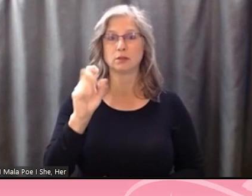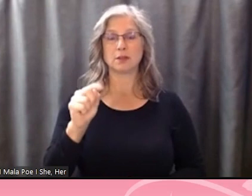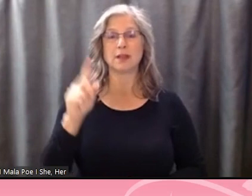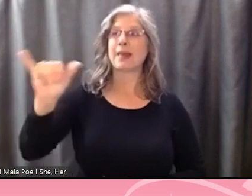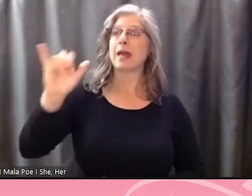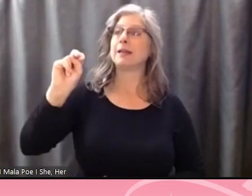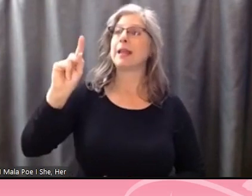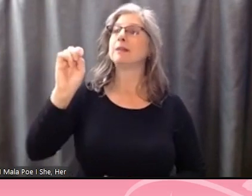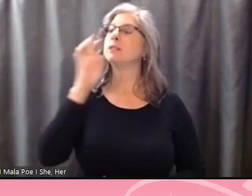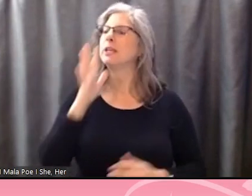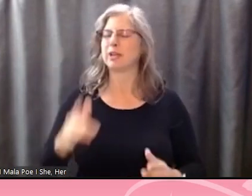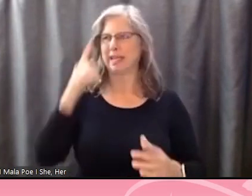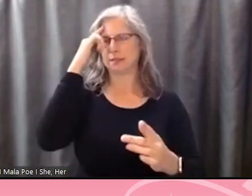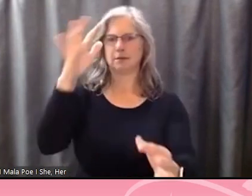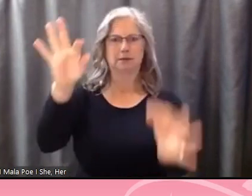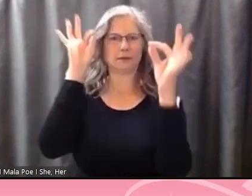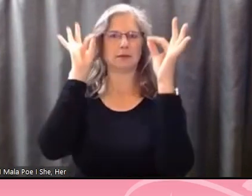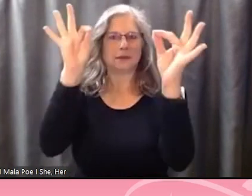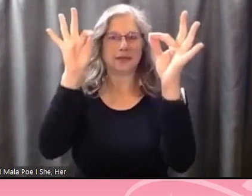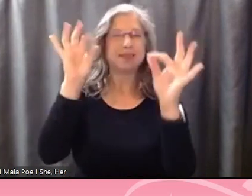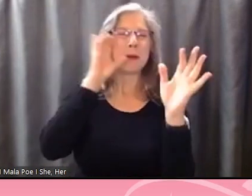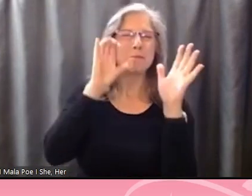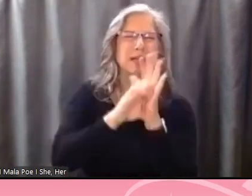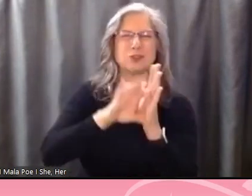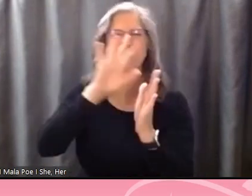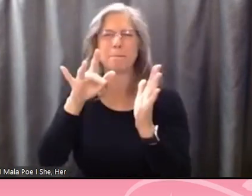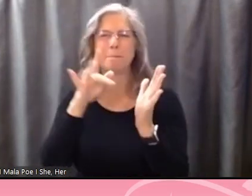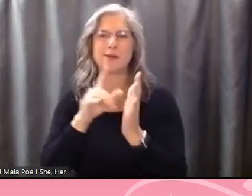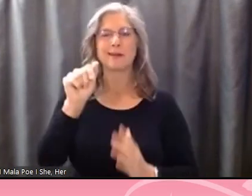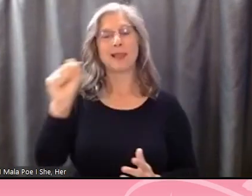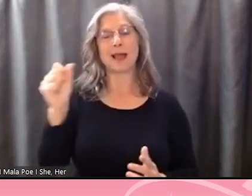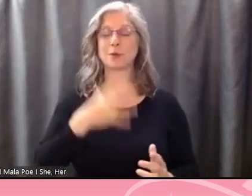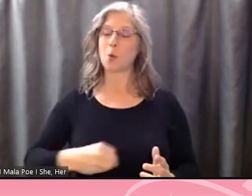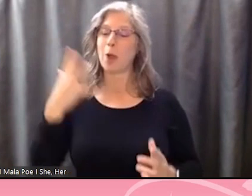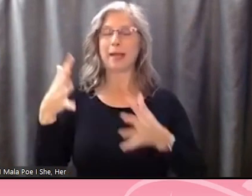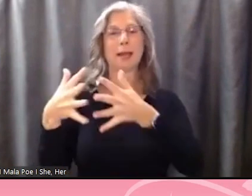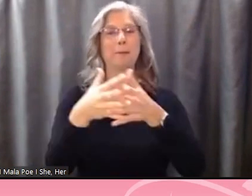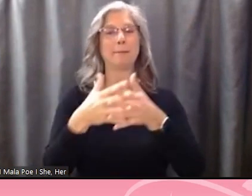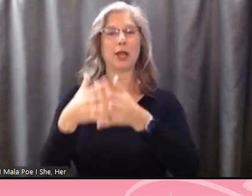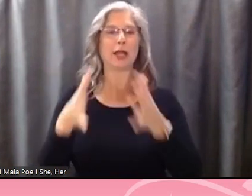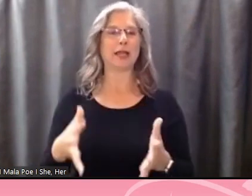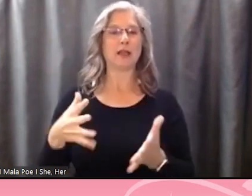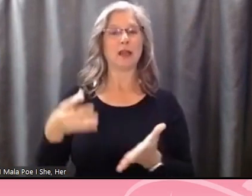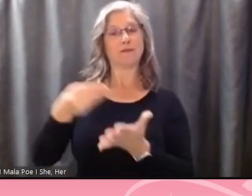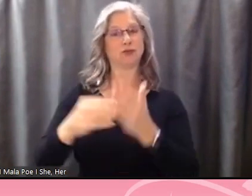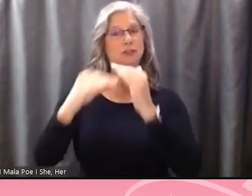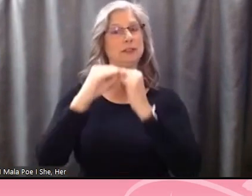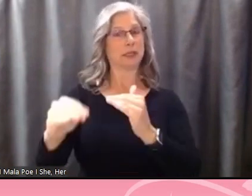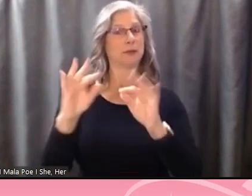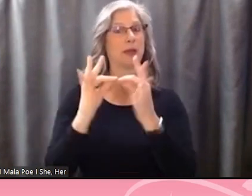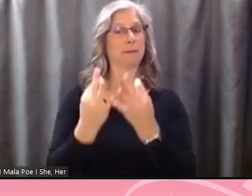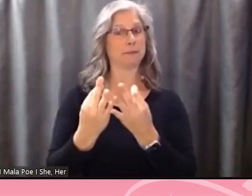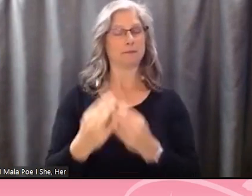idealized. The picture that I showed you of that middle-class white American financially stable family.